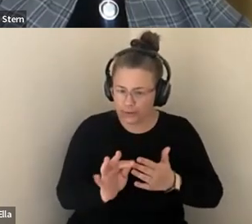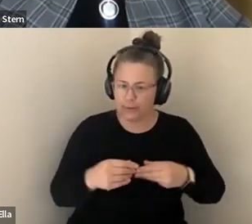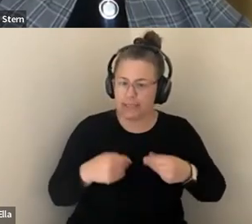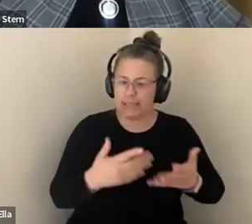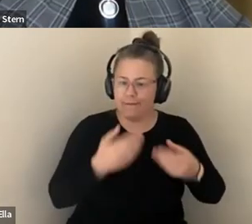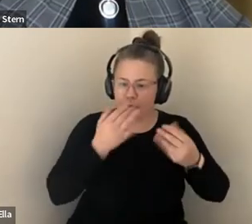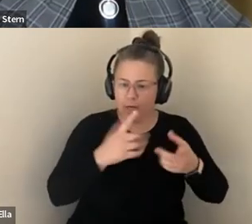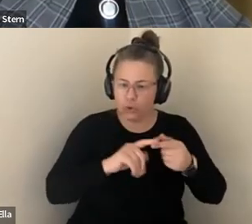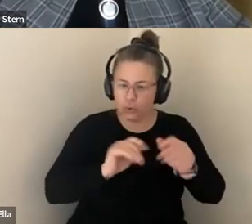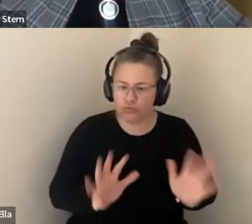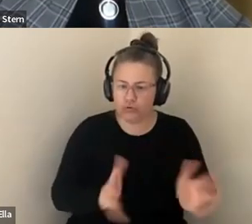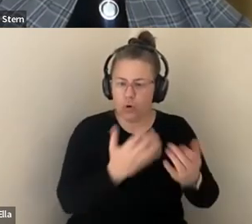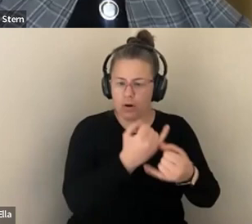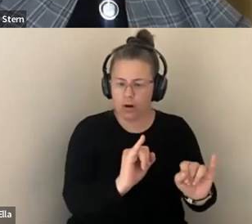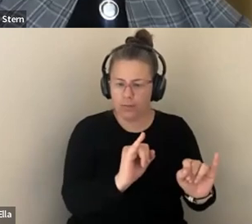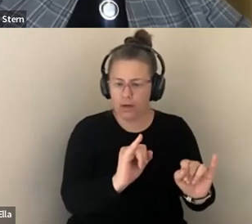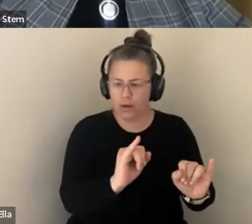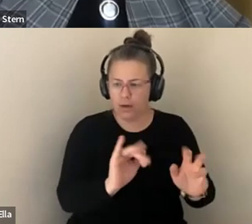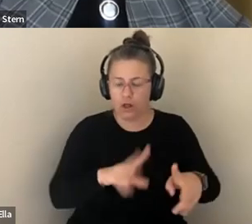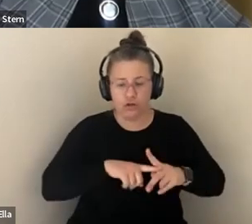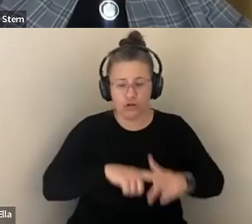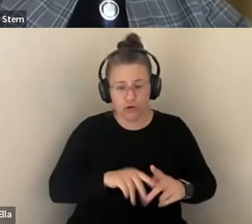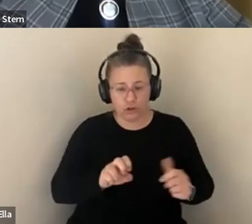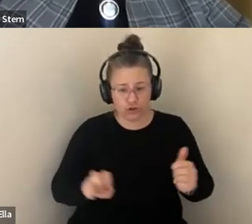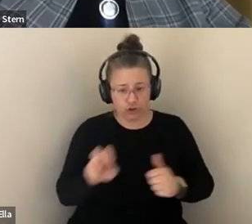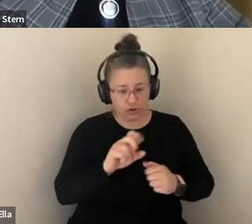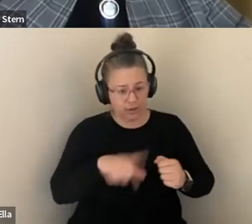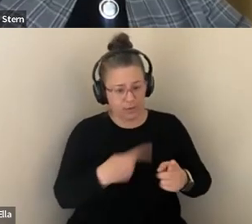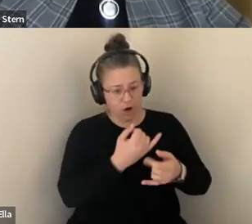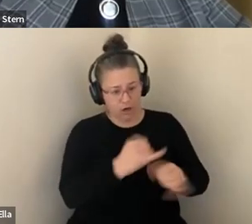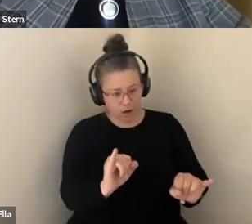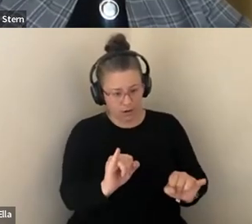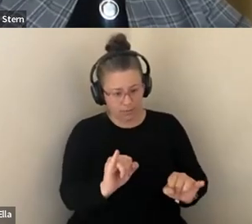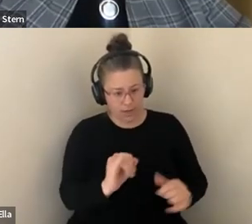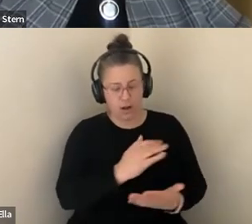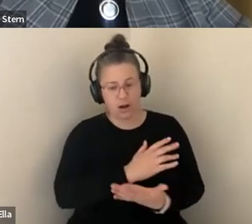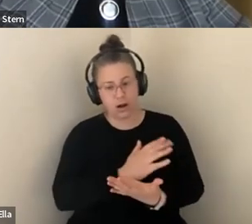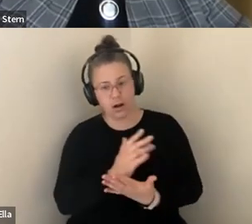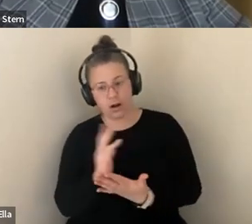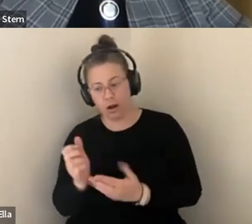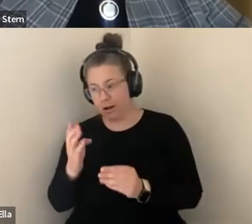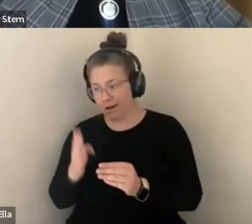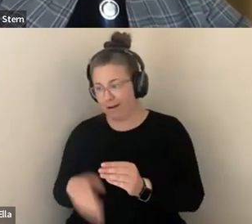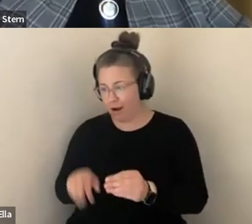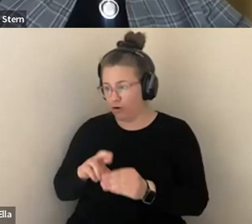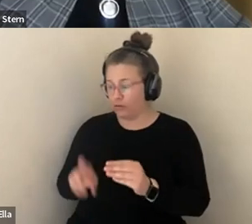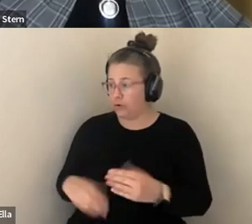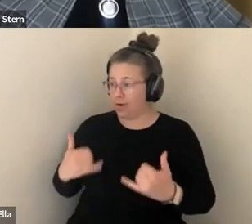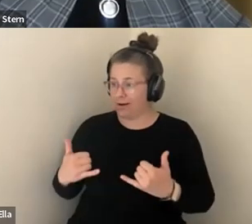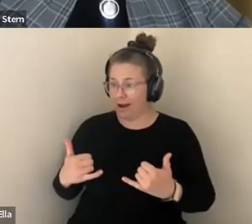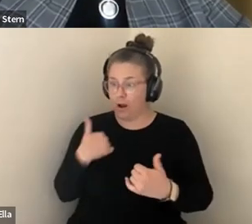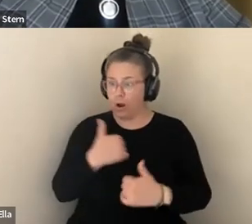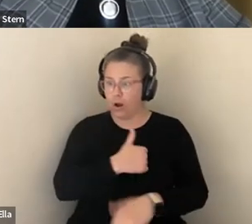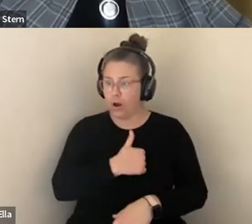So we started on a journey to promote autonomy and we ended up trapping people from both directions. So this is just